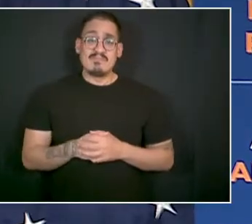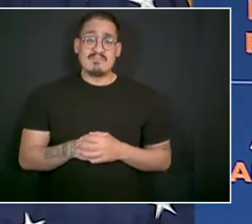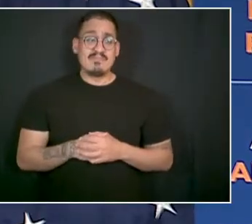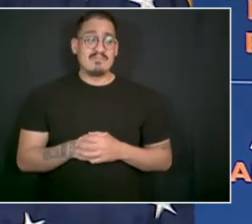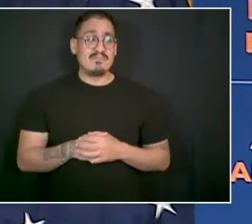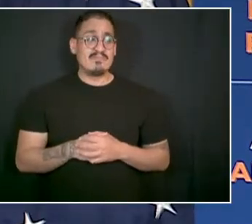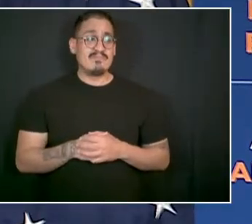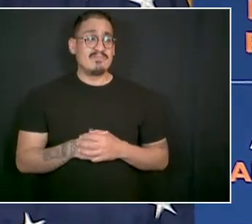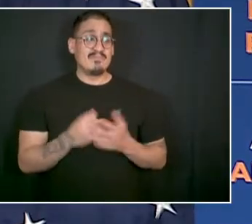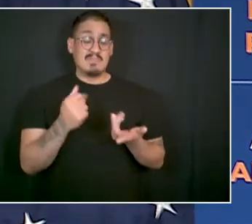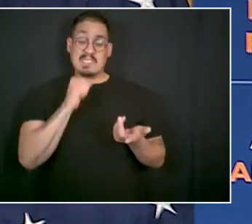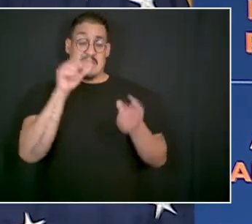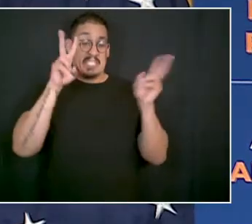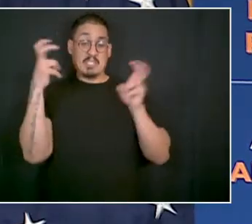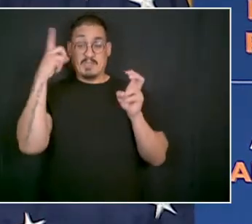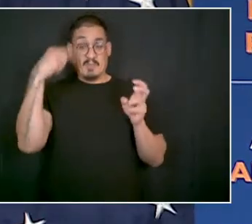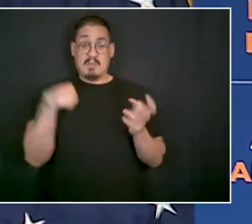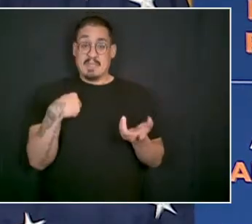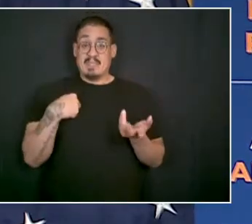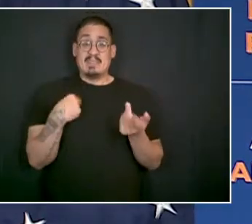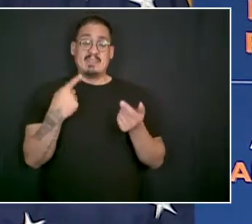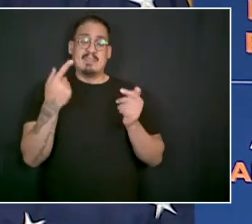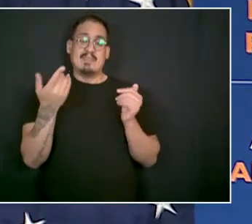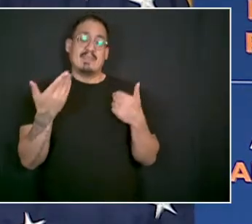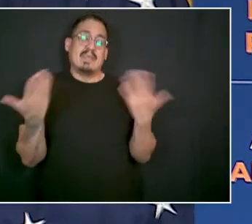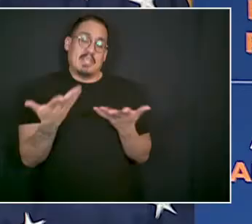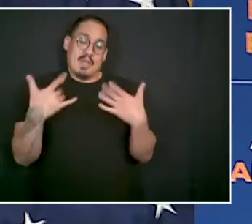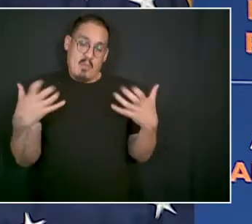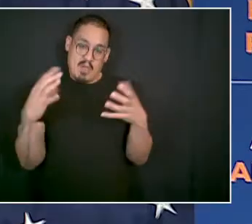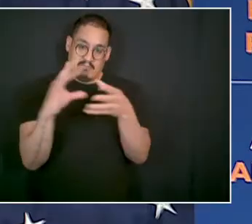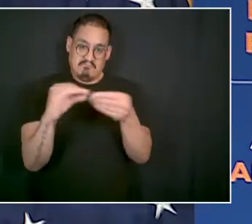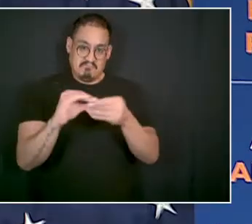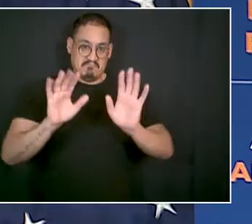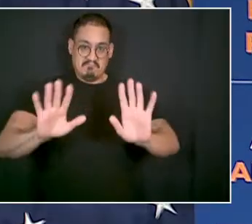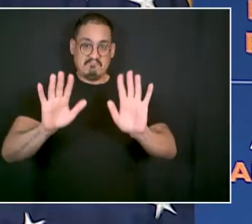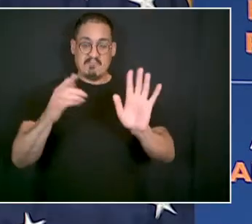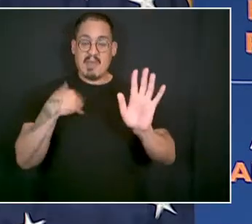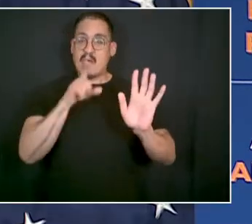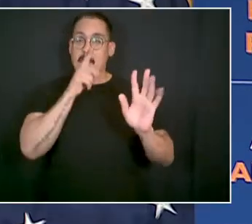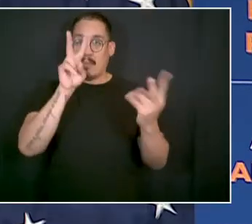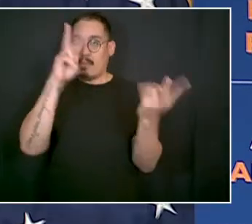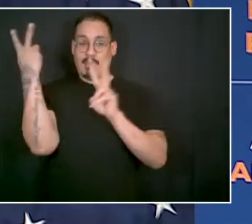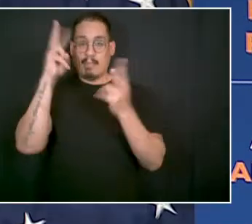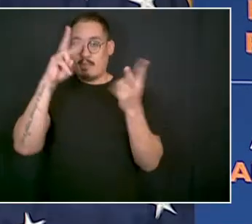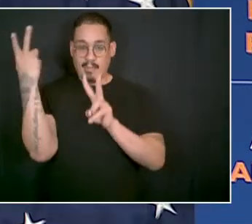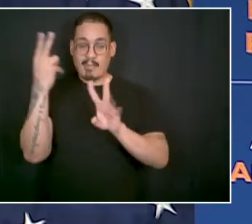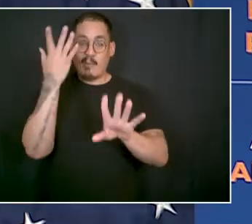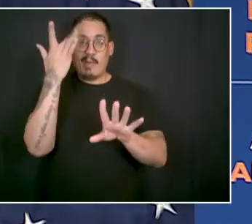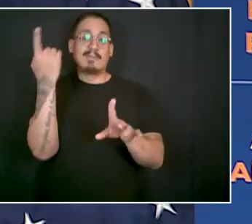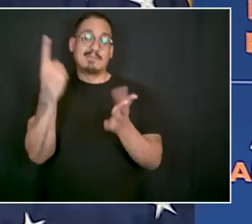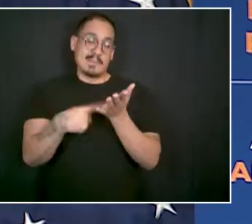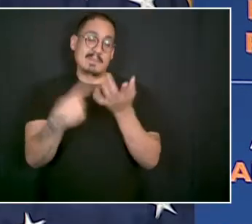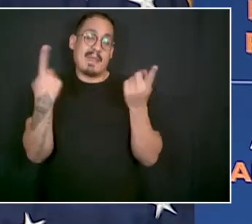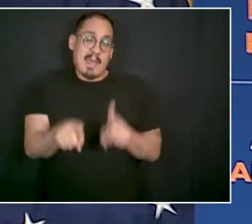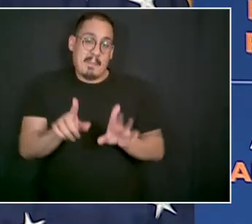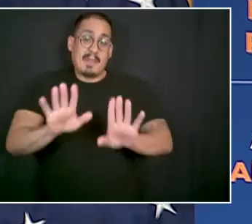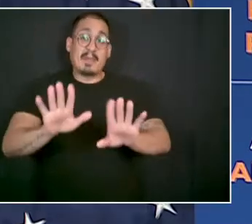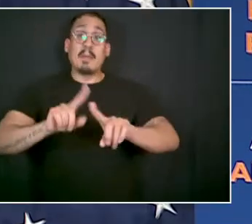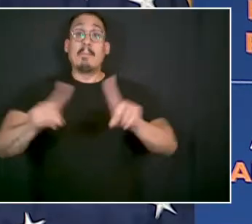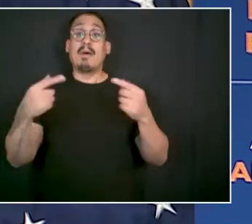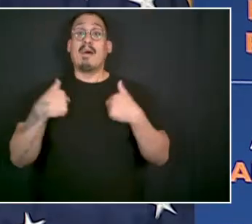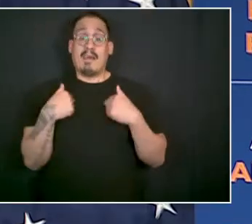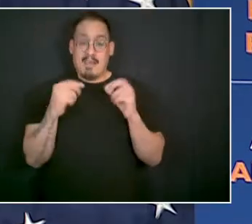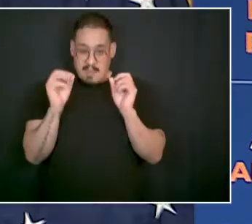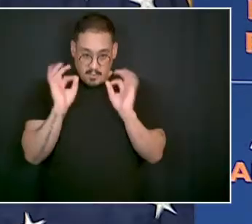No, here's what I'm okay with, because I don't want to be misquoted, because sometimes that happens. I'm okay with us following the law.